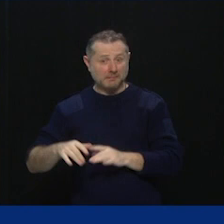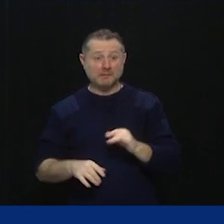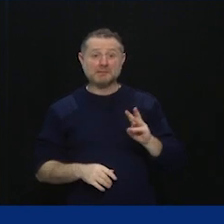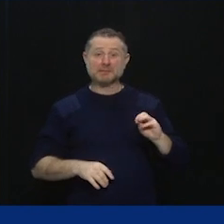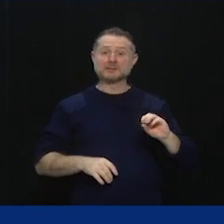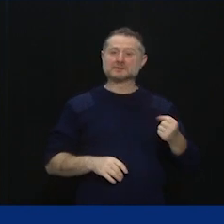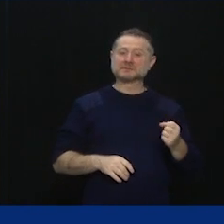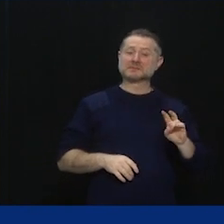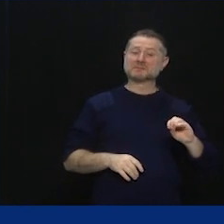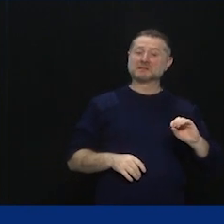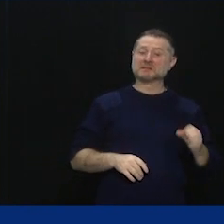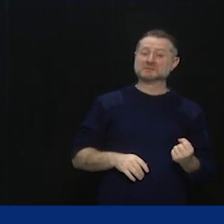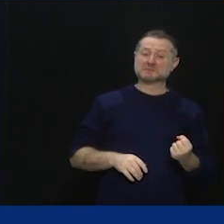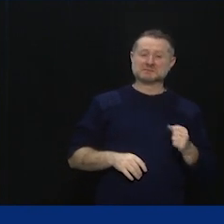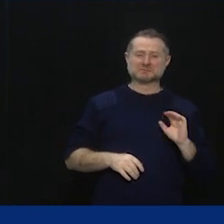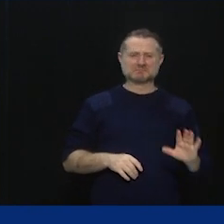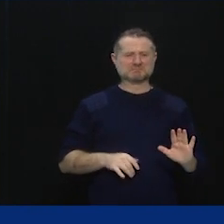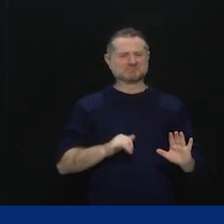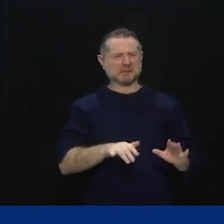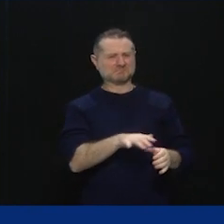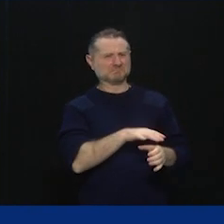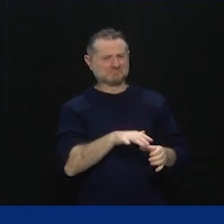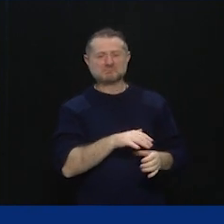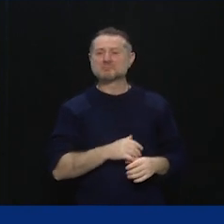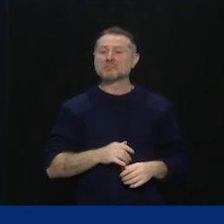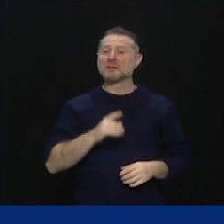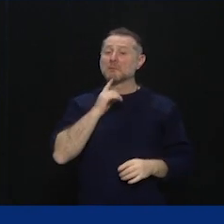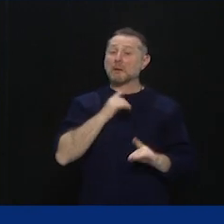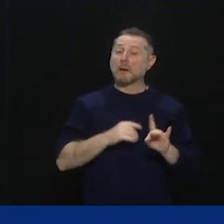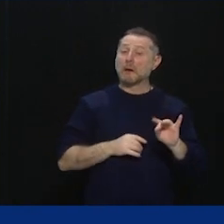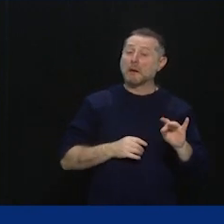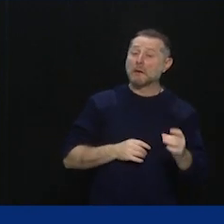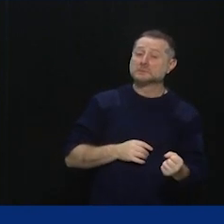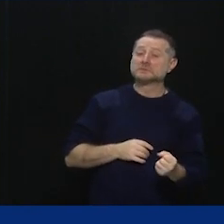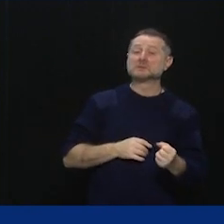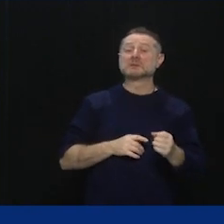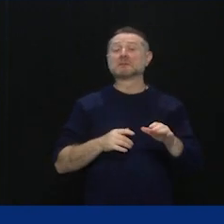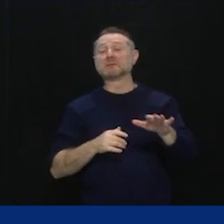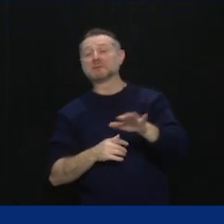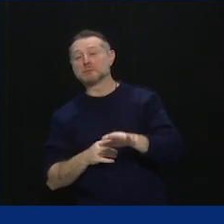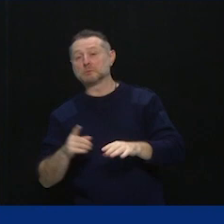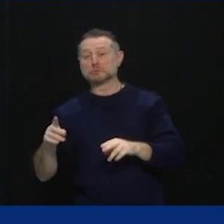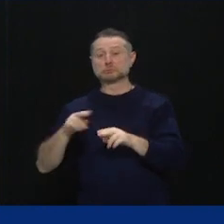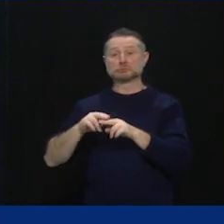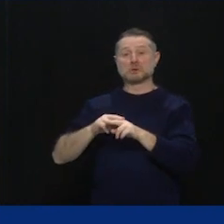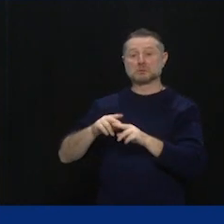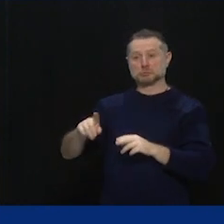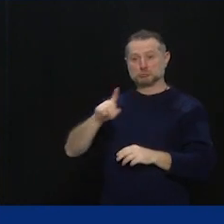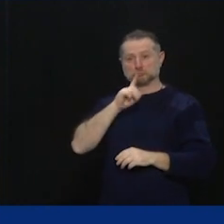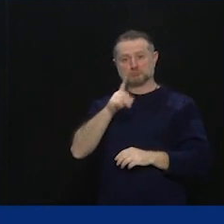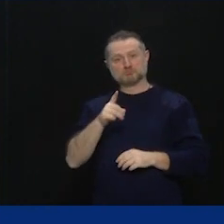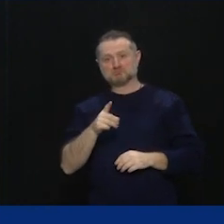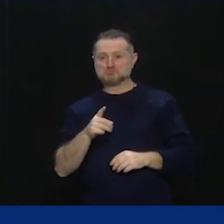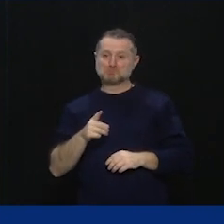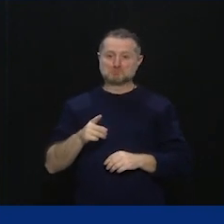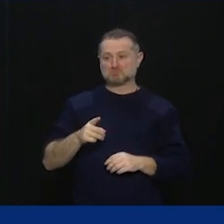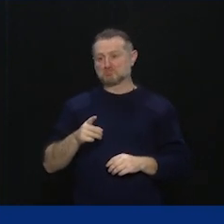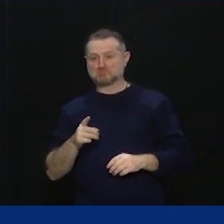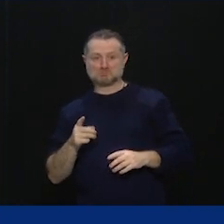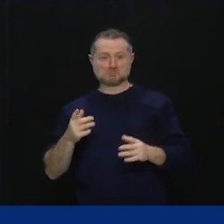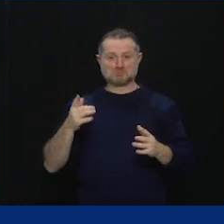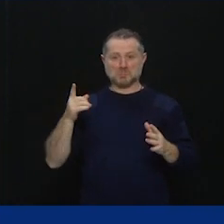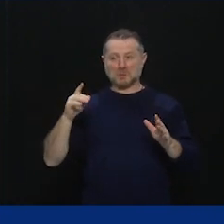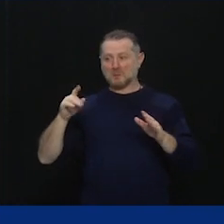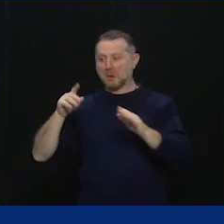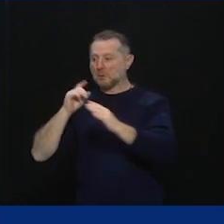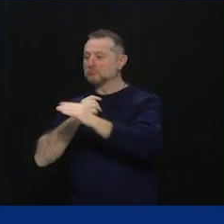train stations became more of a front door, really, for the area around it. And so this now became a very